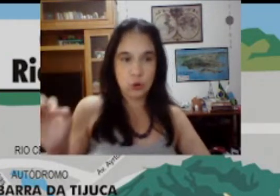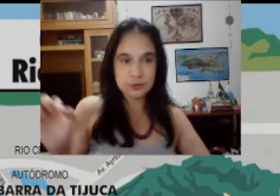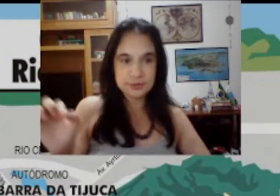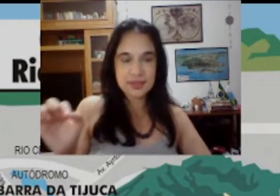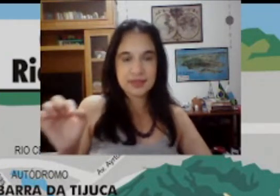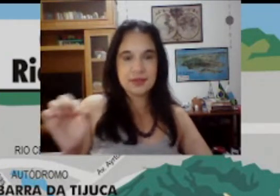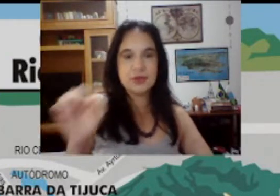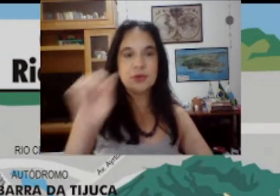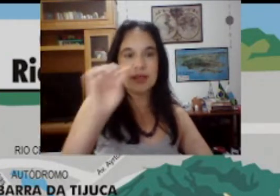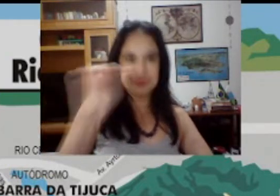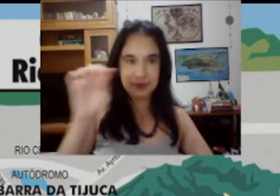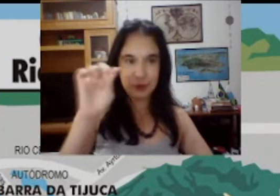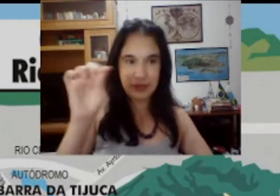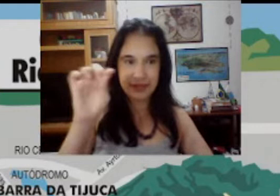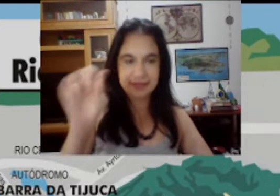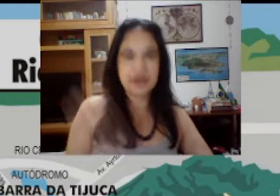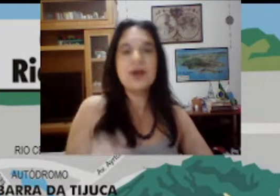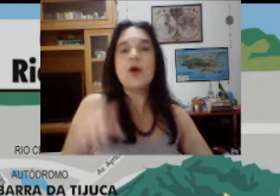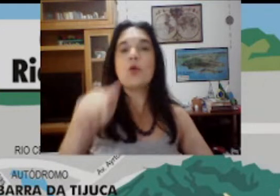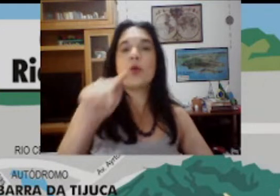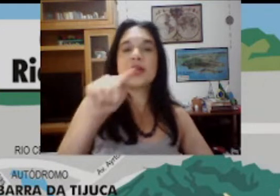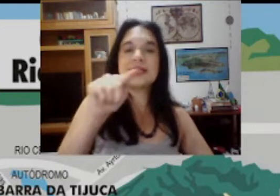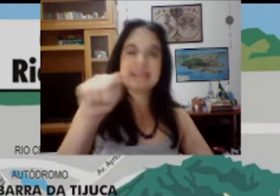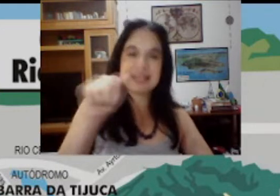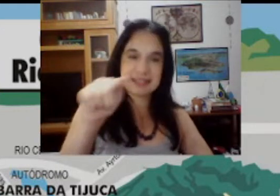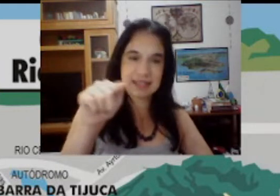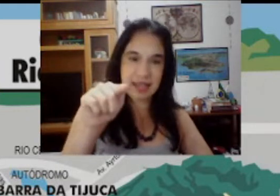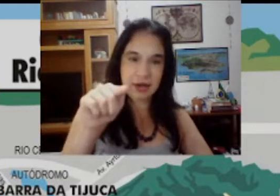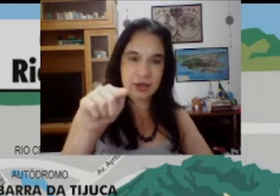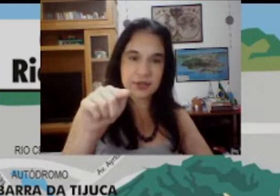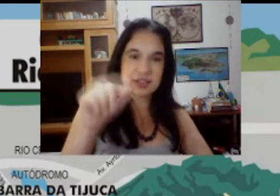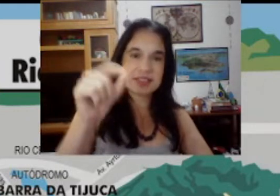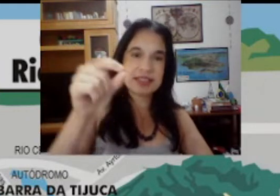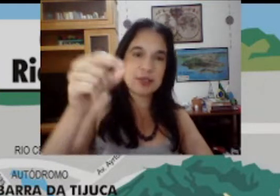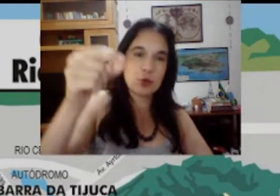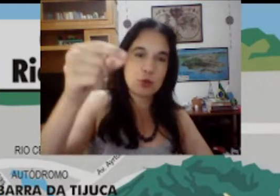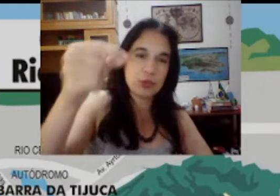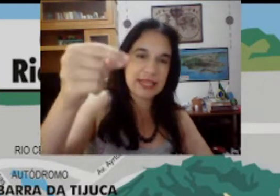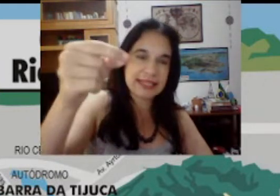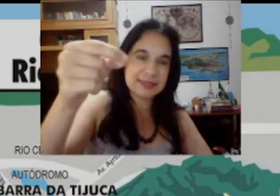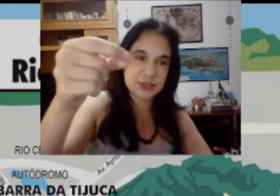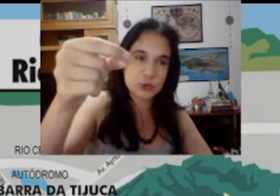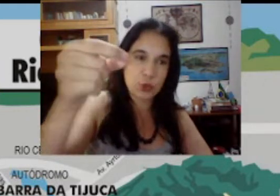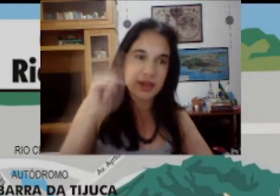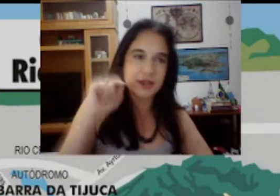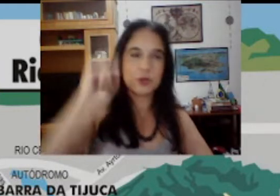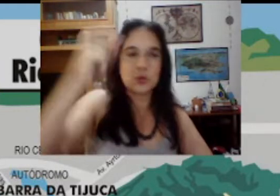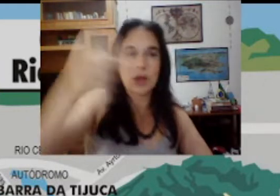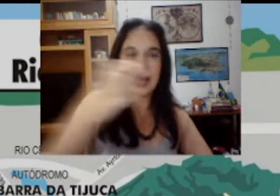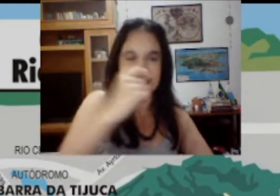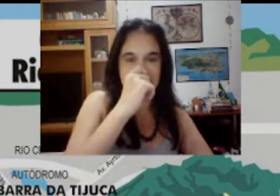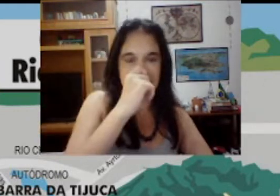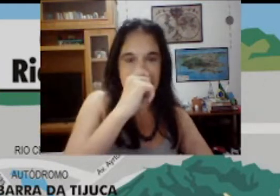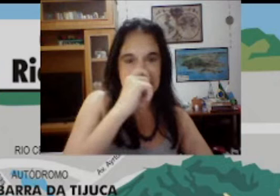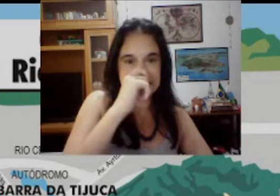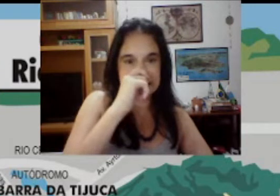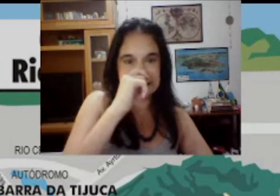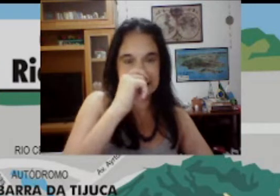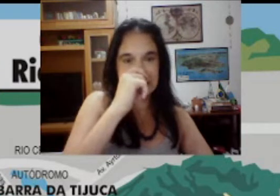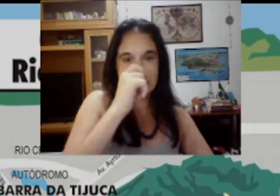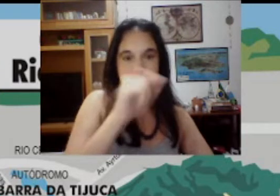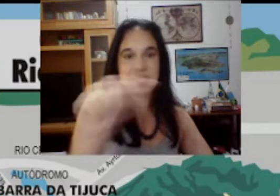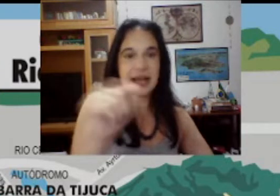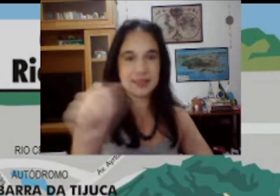C-E-N-T-R-O. You can look at it there. Where it says there, there's a little green square right behind